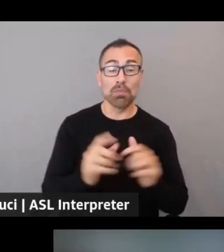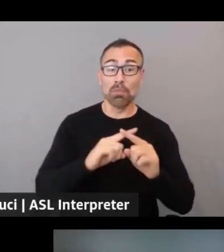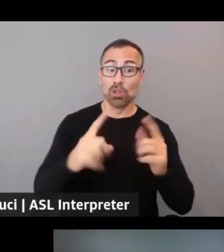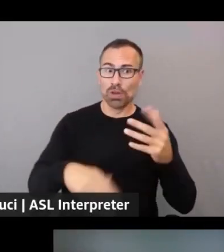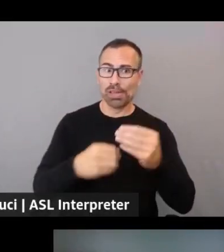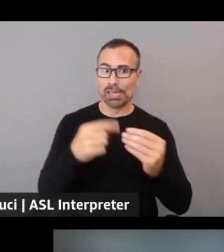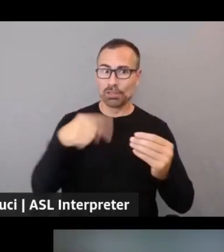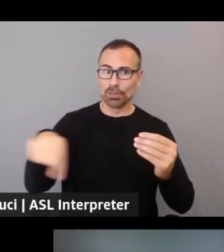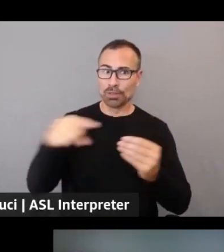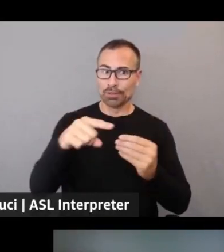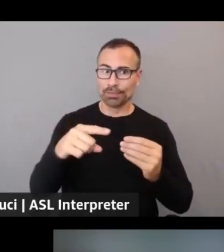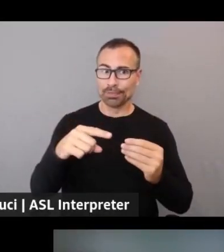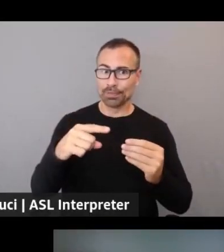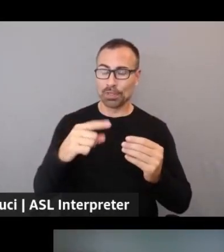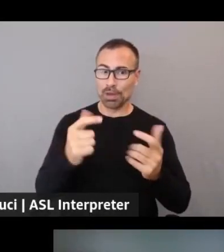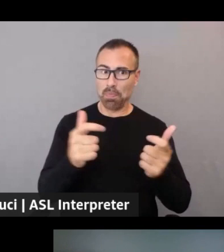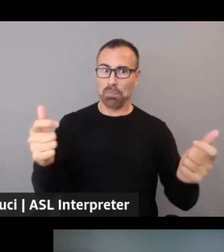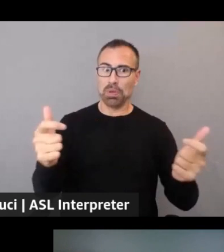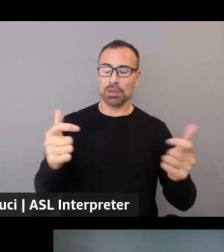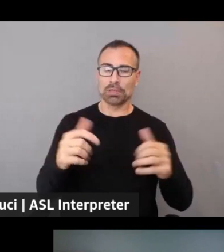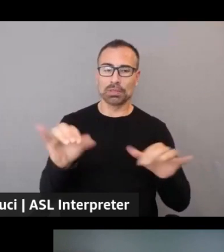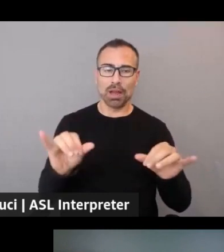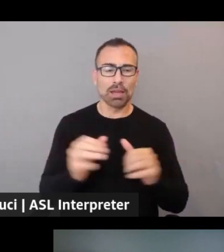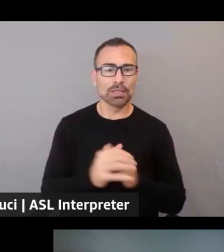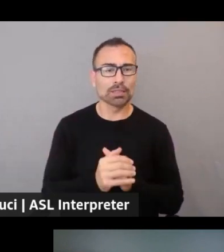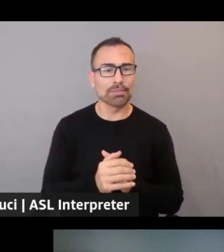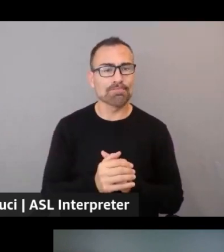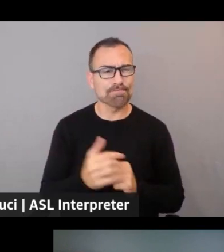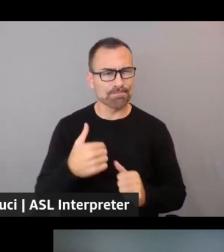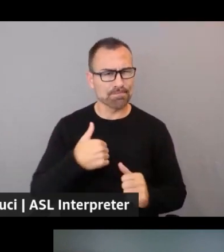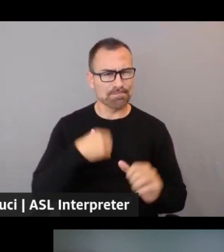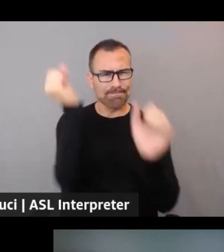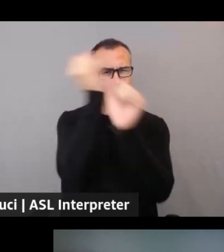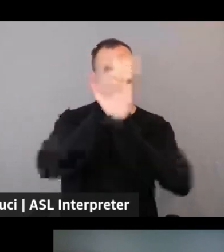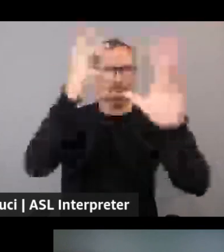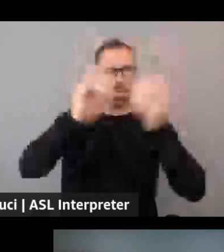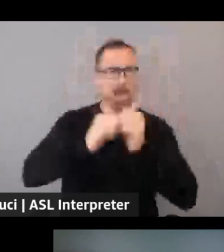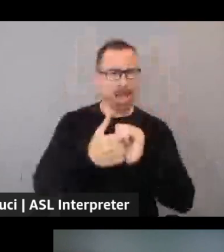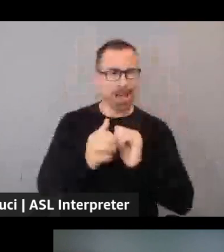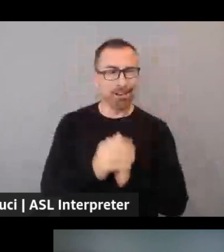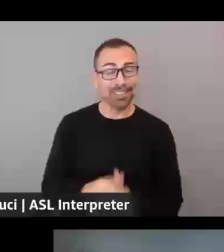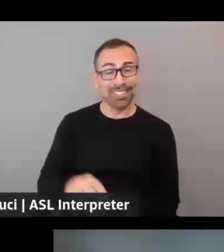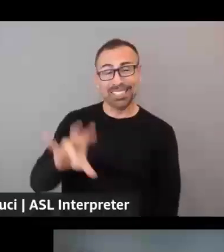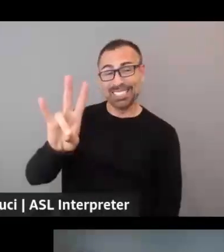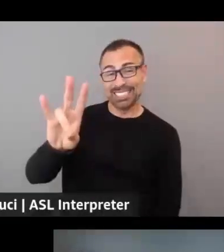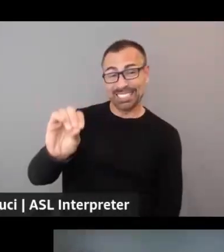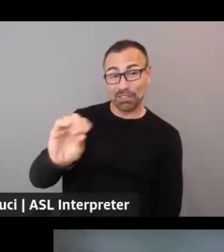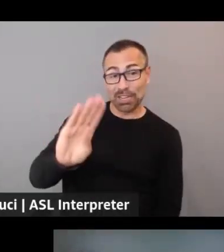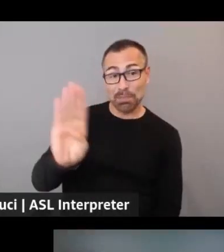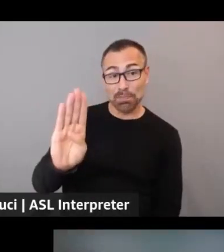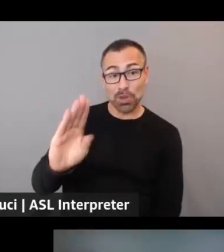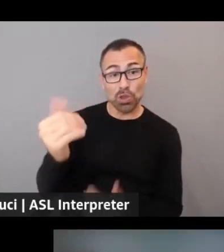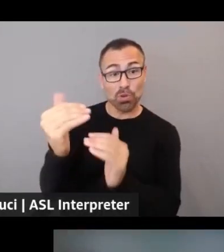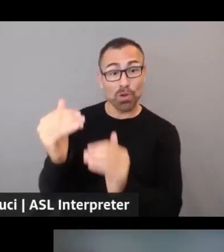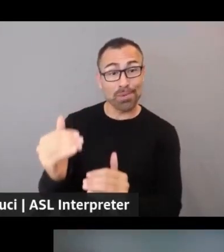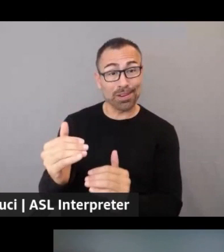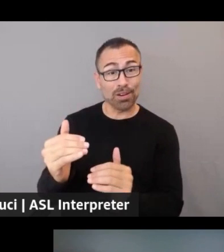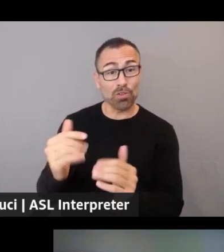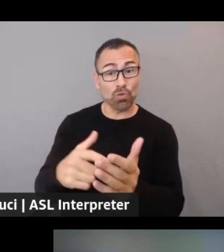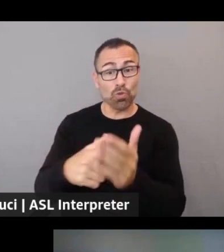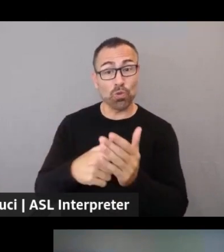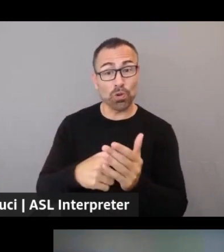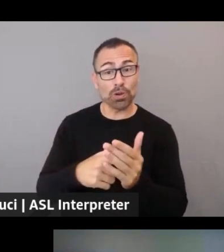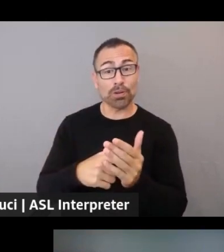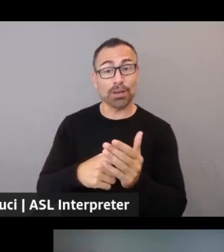are, the way I like to think about it is 70 billion parameter model requires, if you multiply it by 2, because